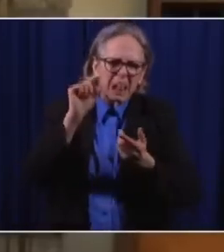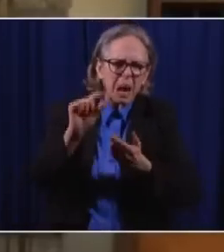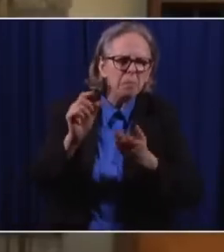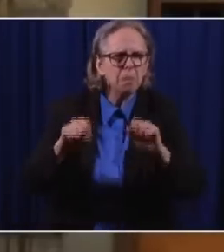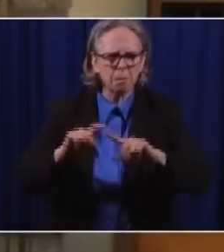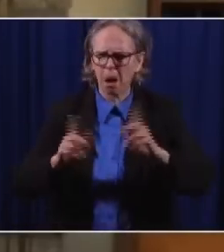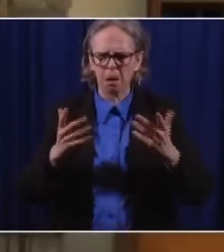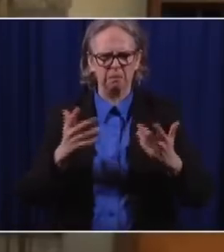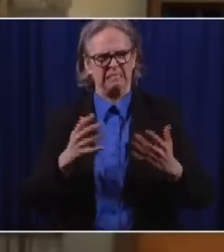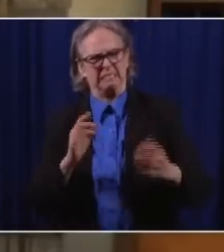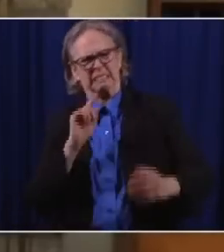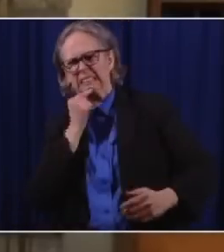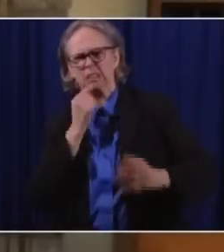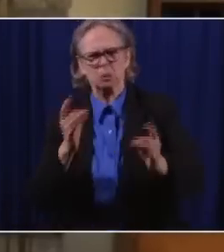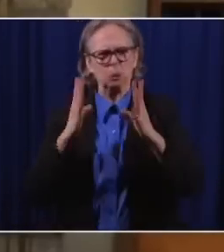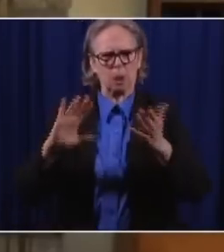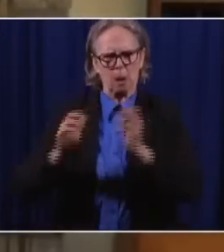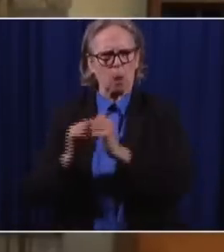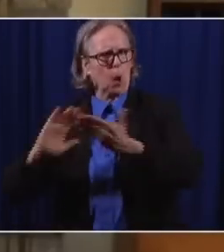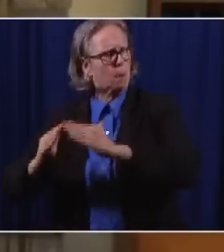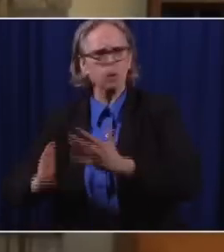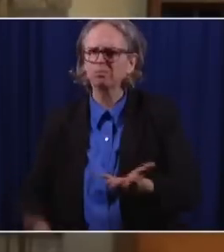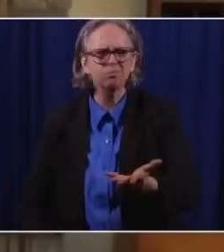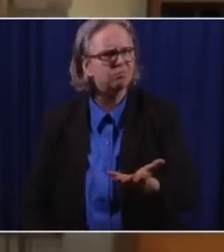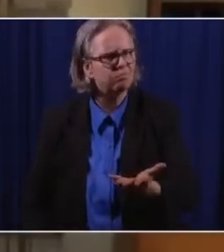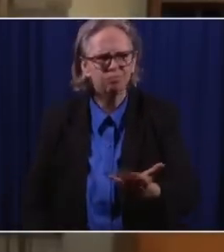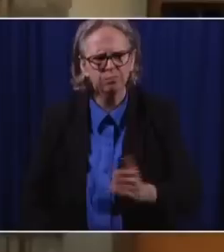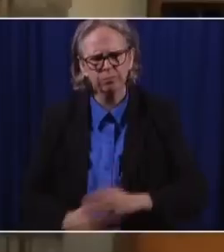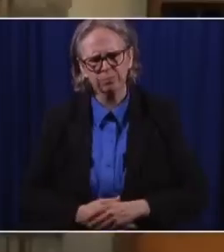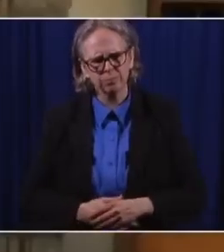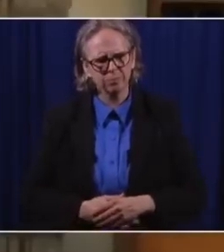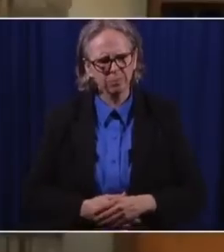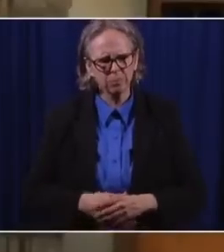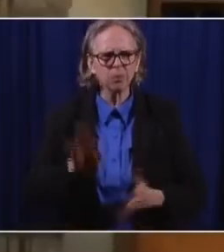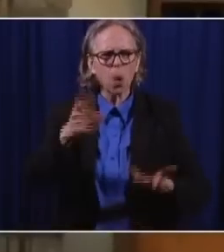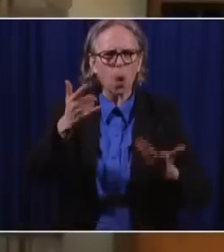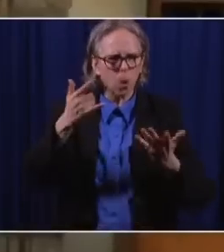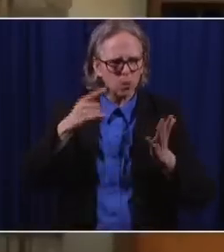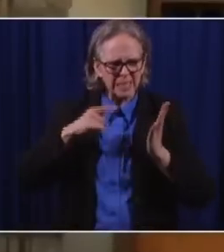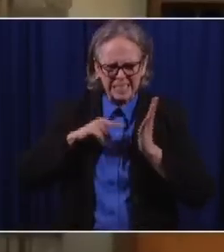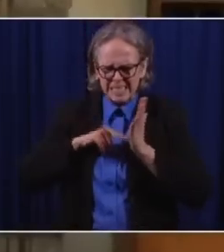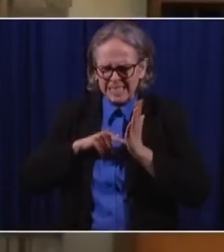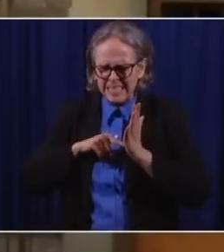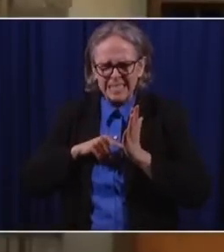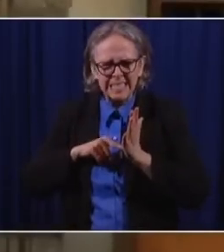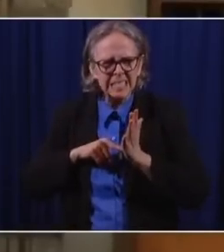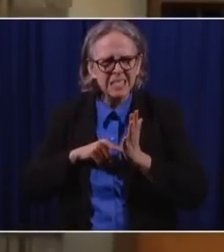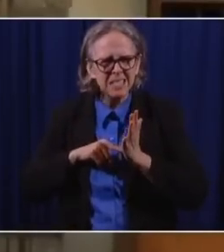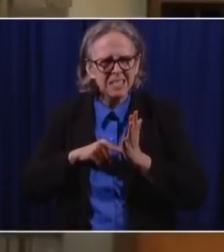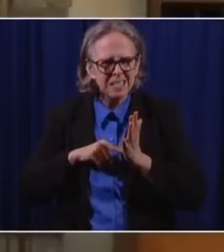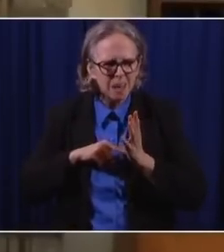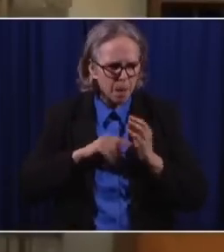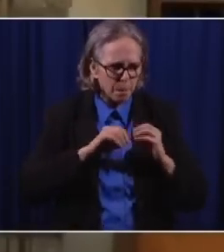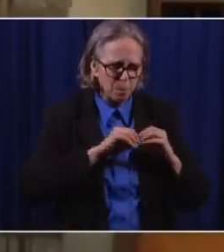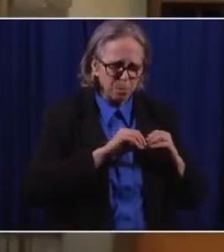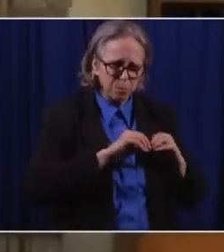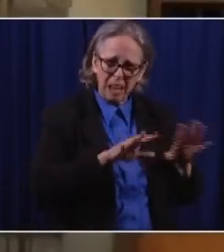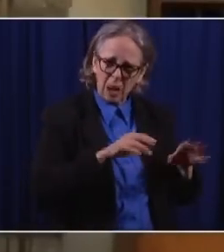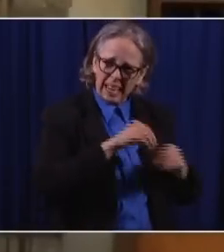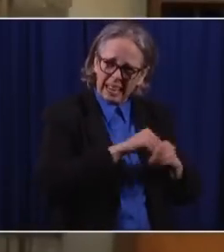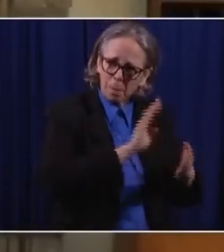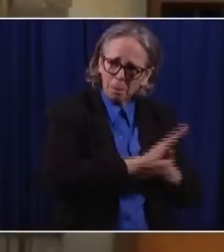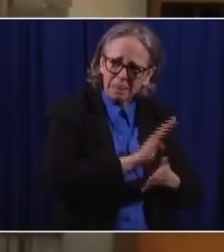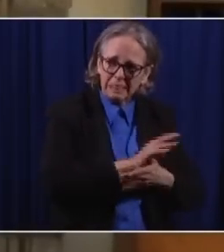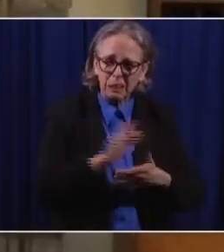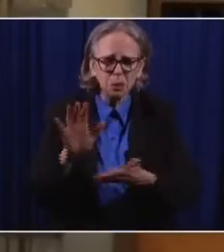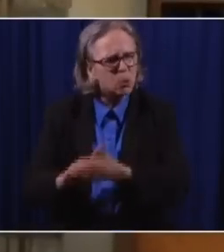time, when you delve into it, you see that the spread is occurring outside of the business and outside of the school.